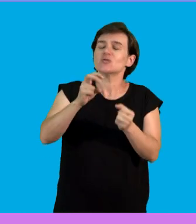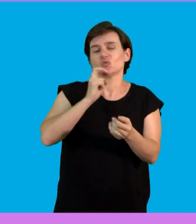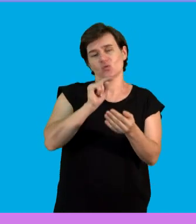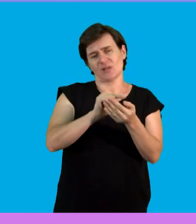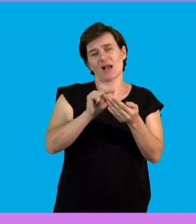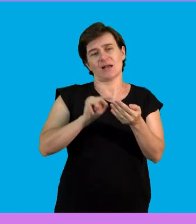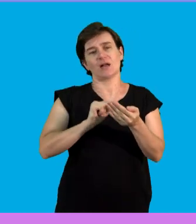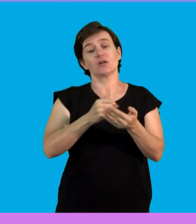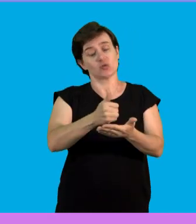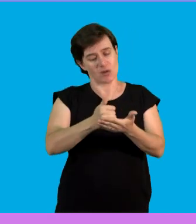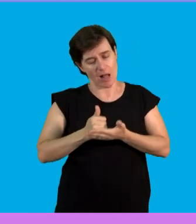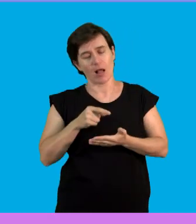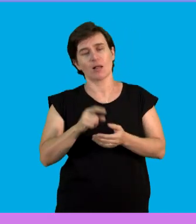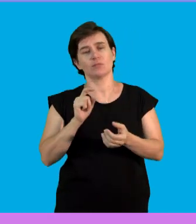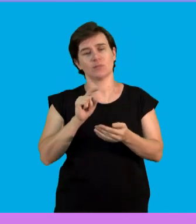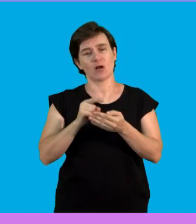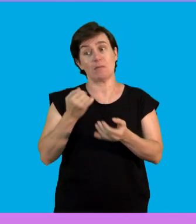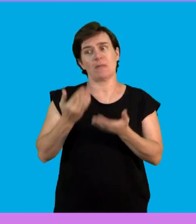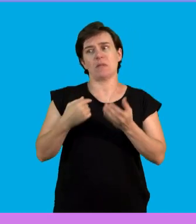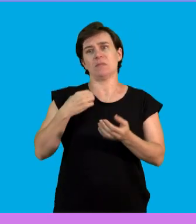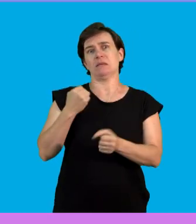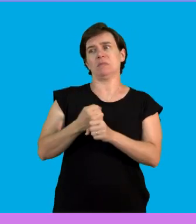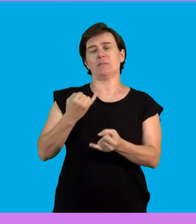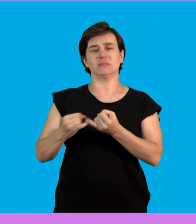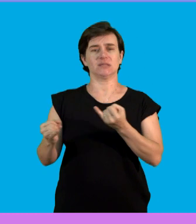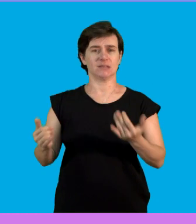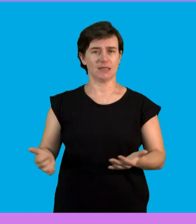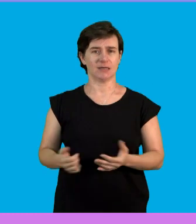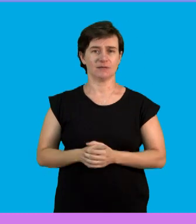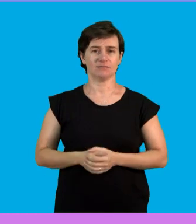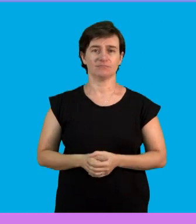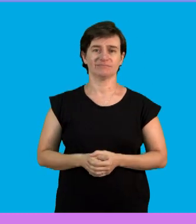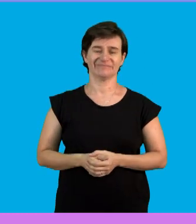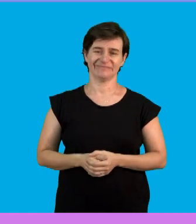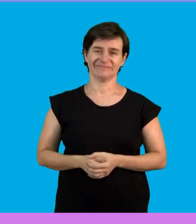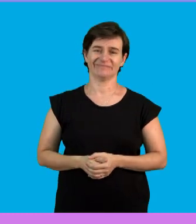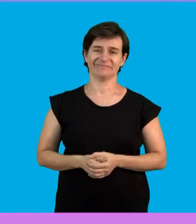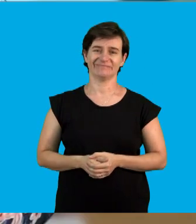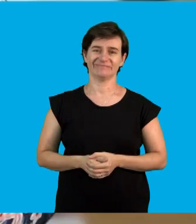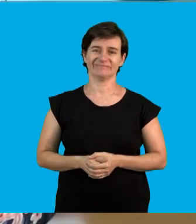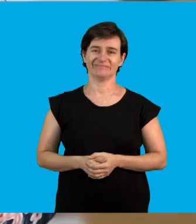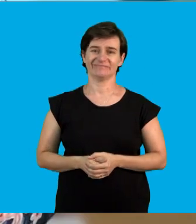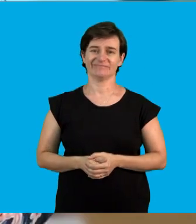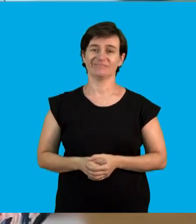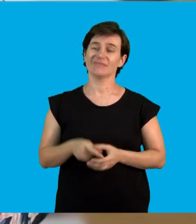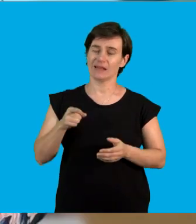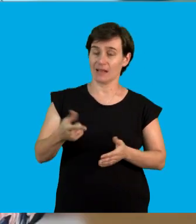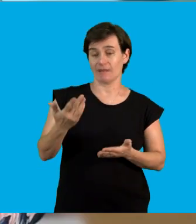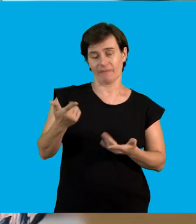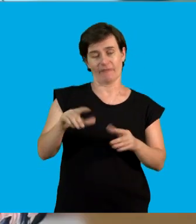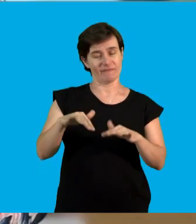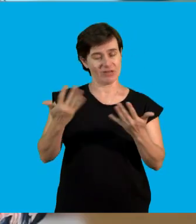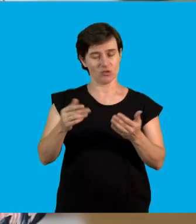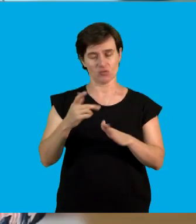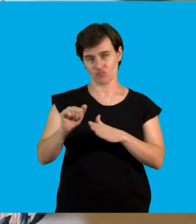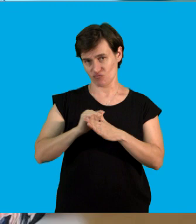use your calculator. That is why you have one. And that brings us to the end of